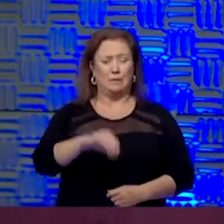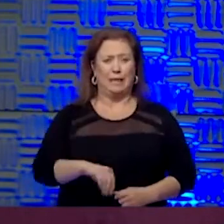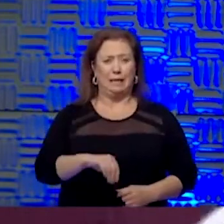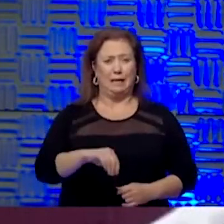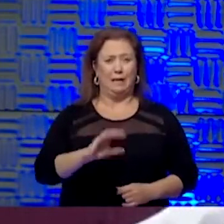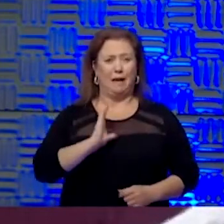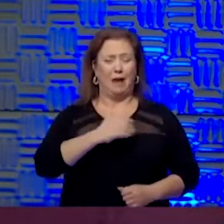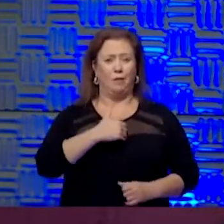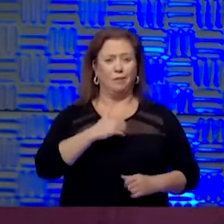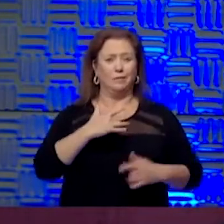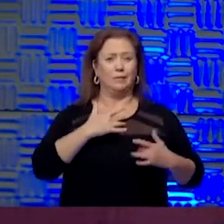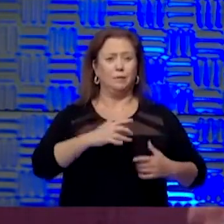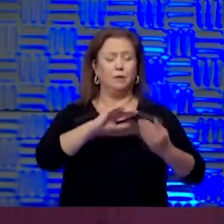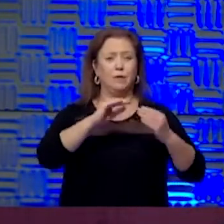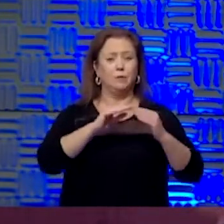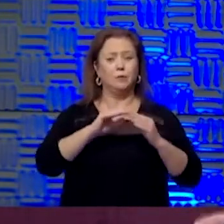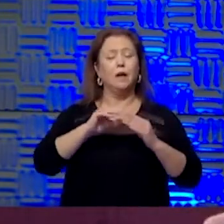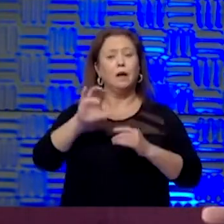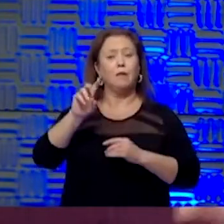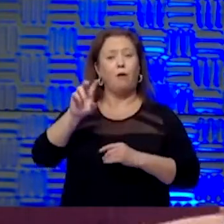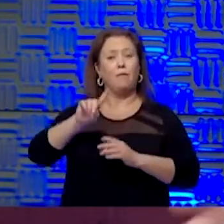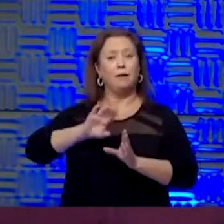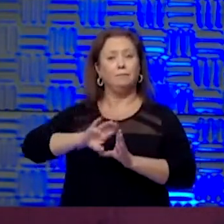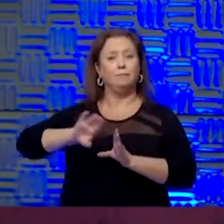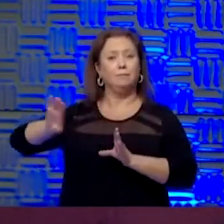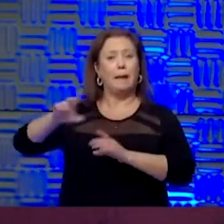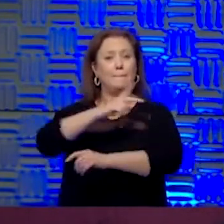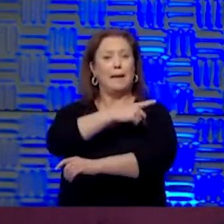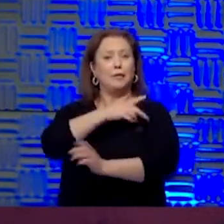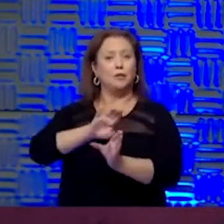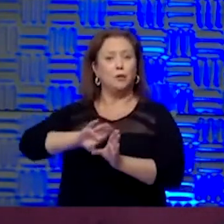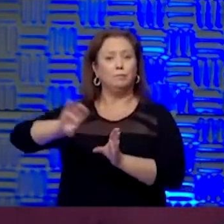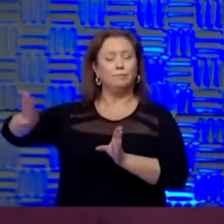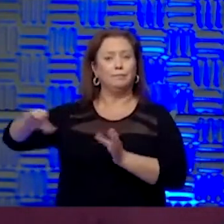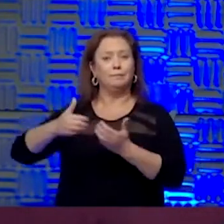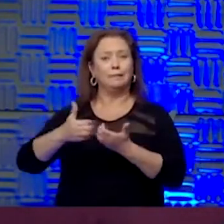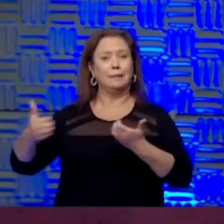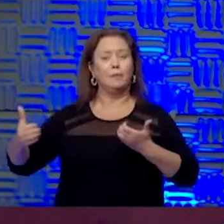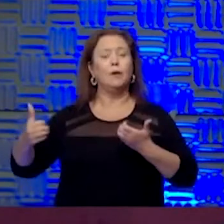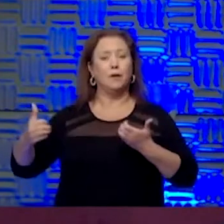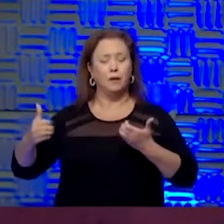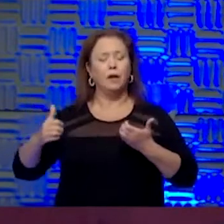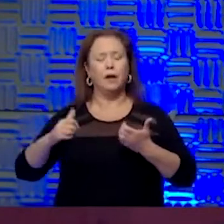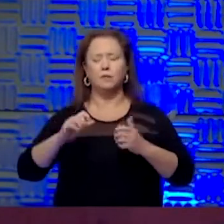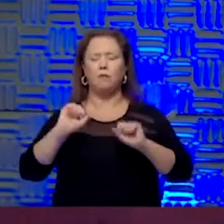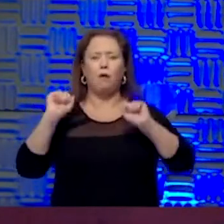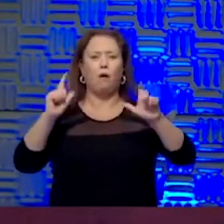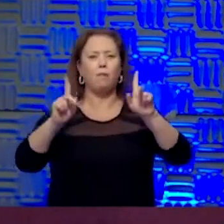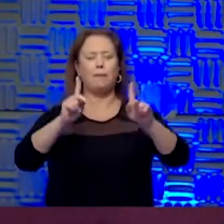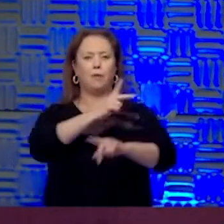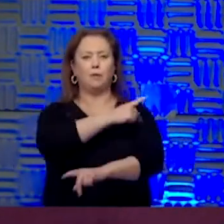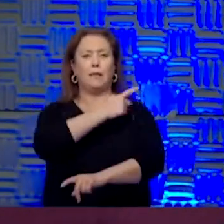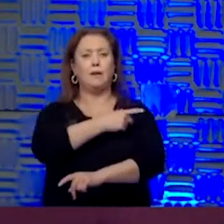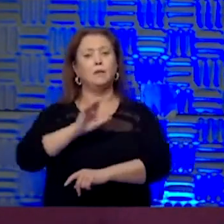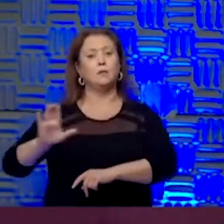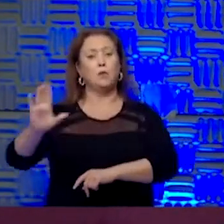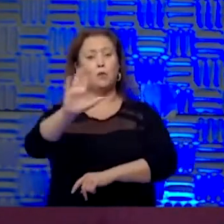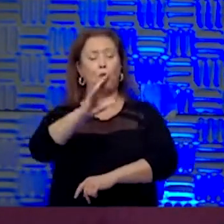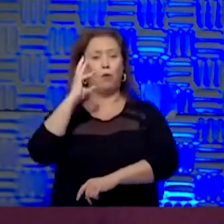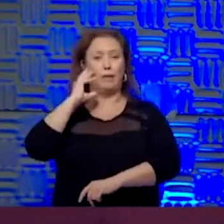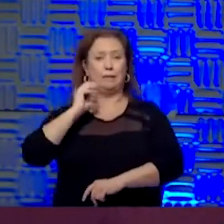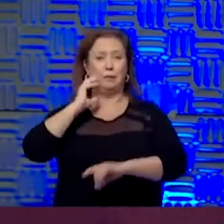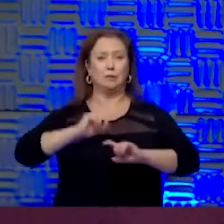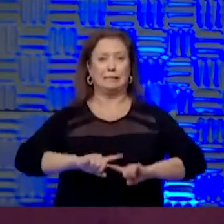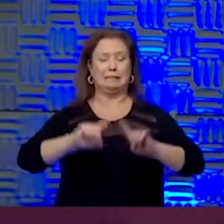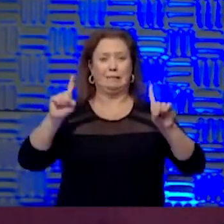population. Those folks are cohorted. We keep them safe, and we keep everybody else safe. And in fact, your clinic experience is going to be much different than you've ever had